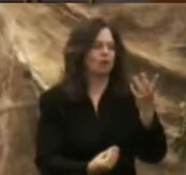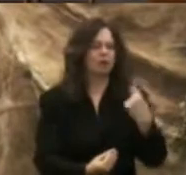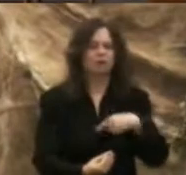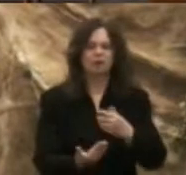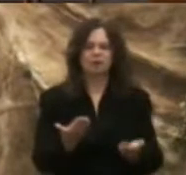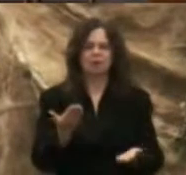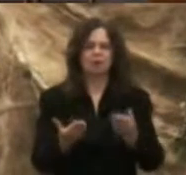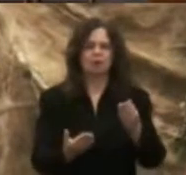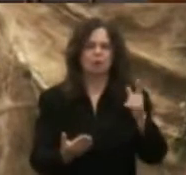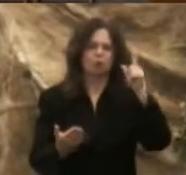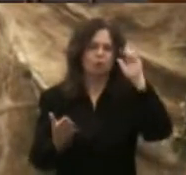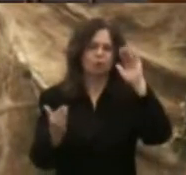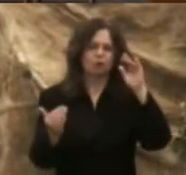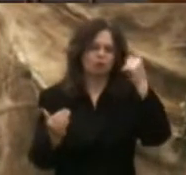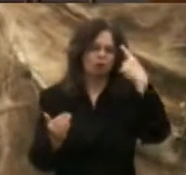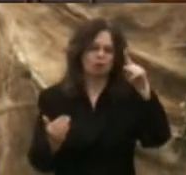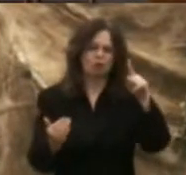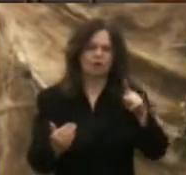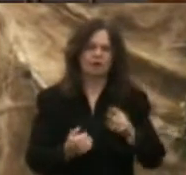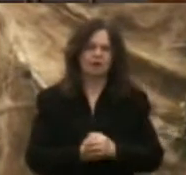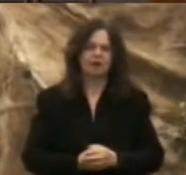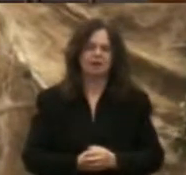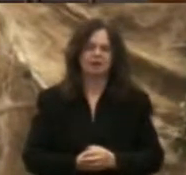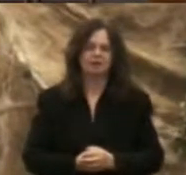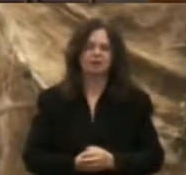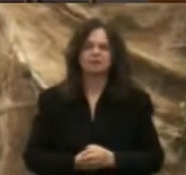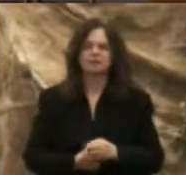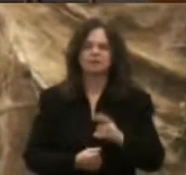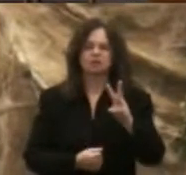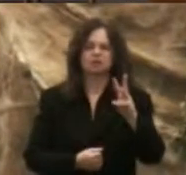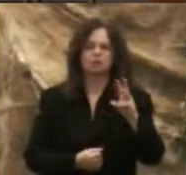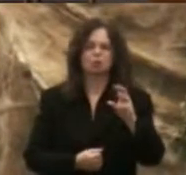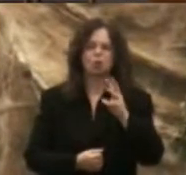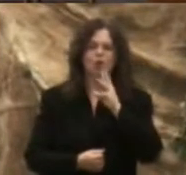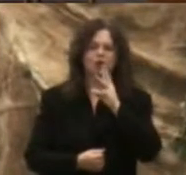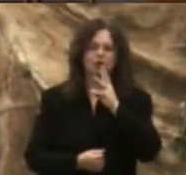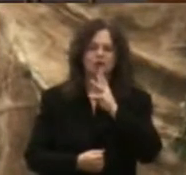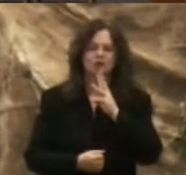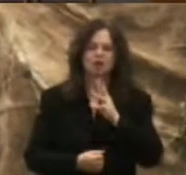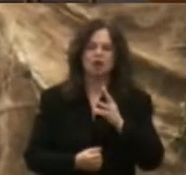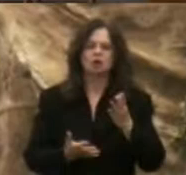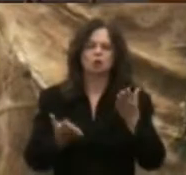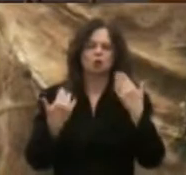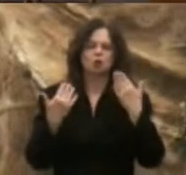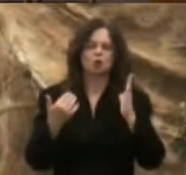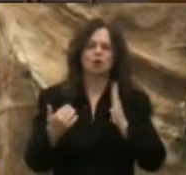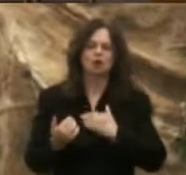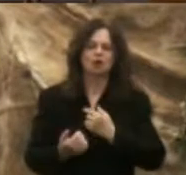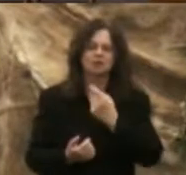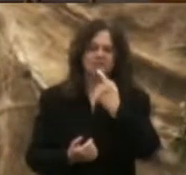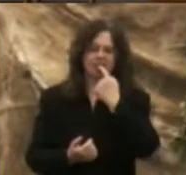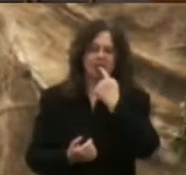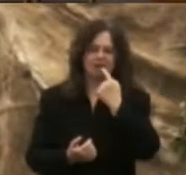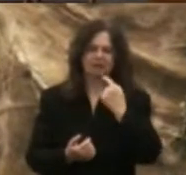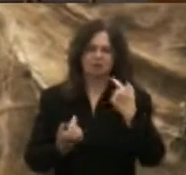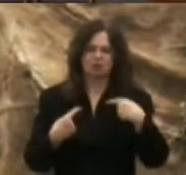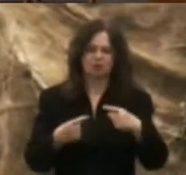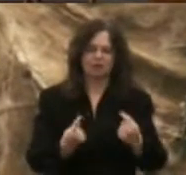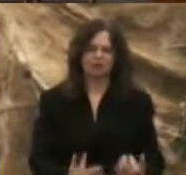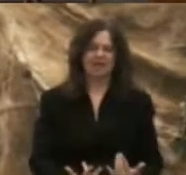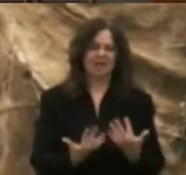hoping for a drop of water to cool our tongue in the agony of the flames.